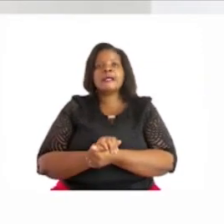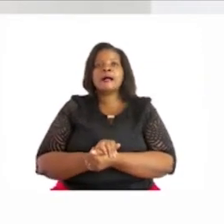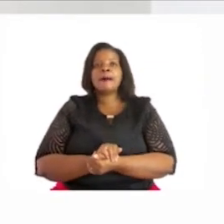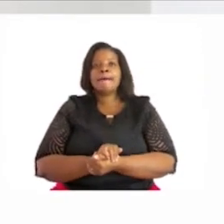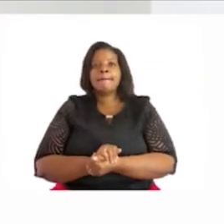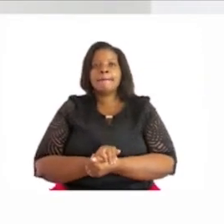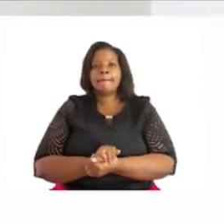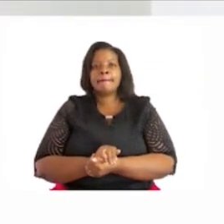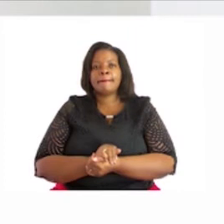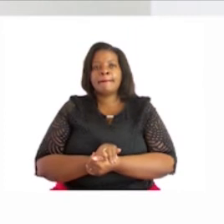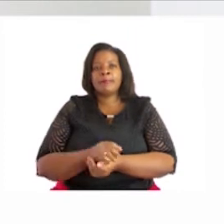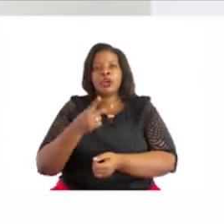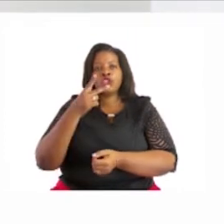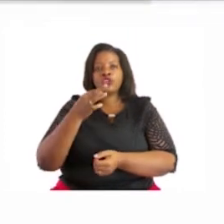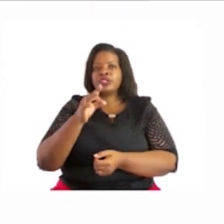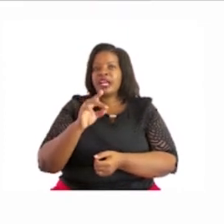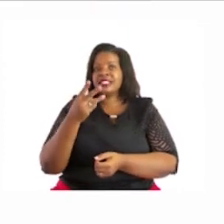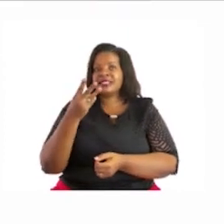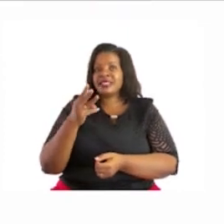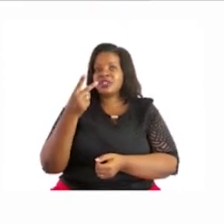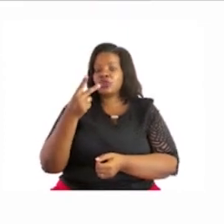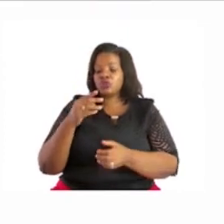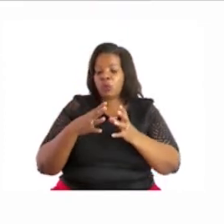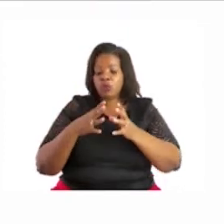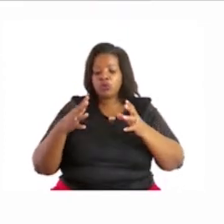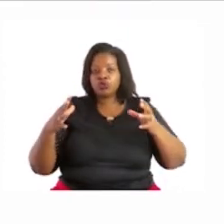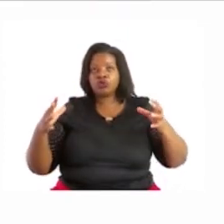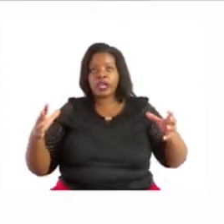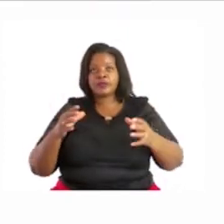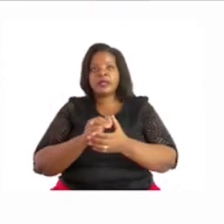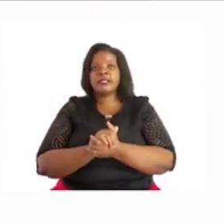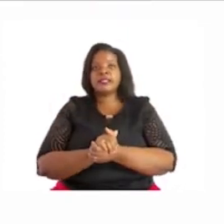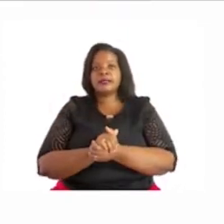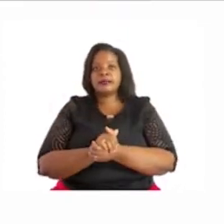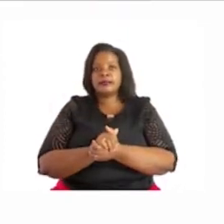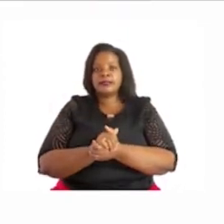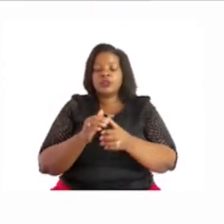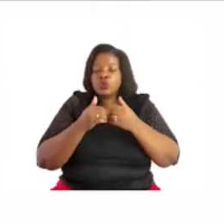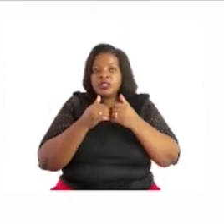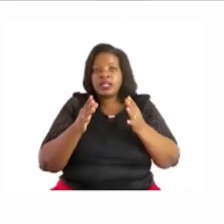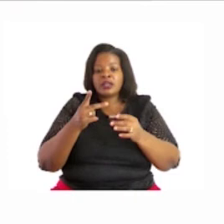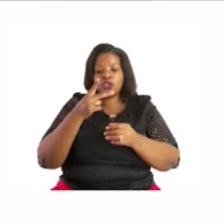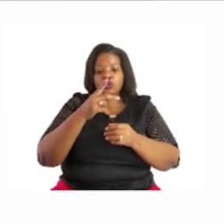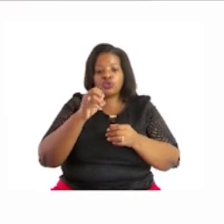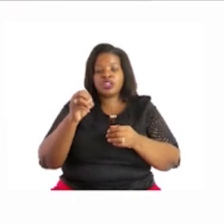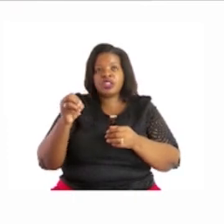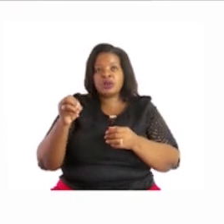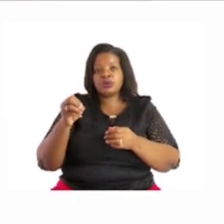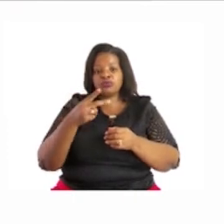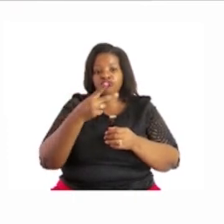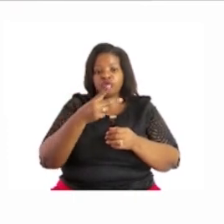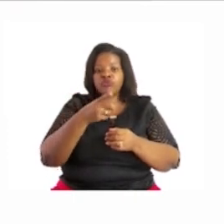expand 2962, so you have to start with 2000